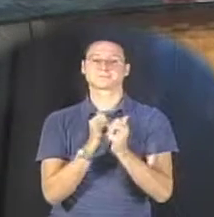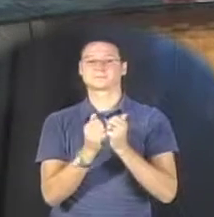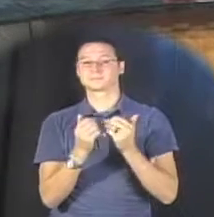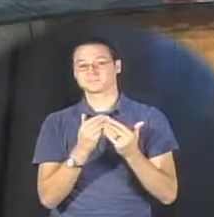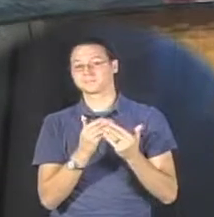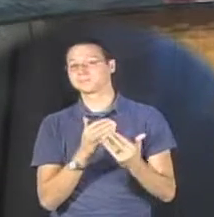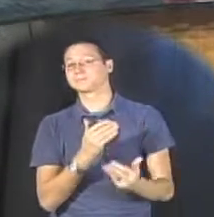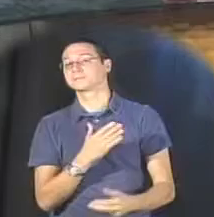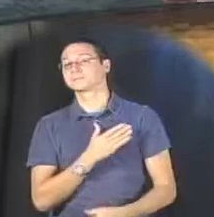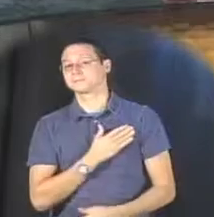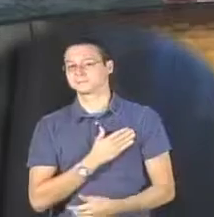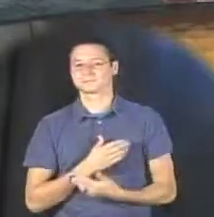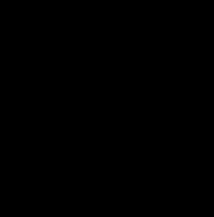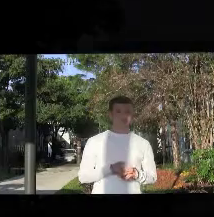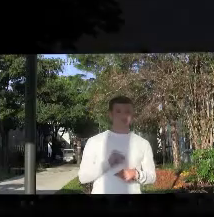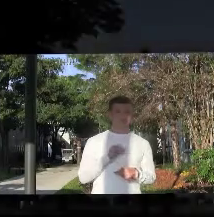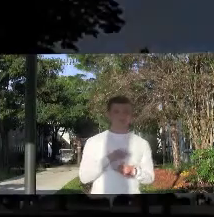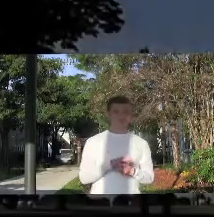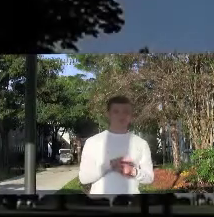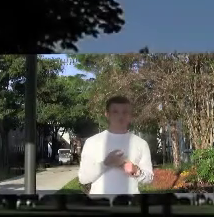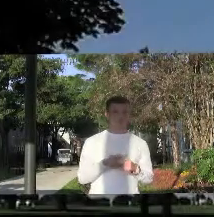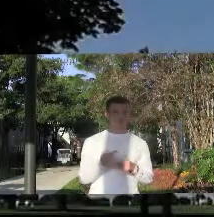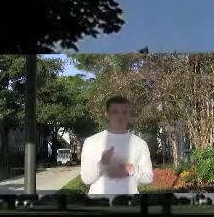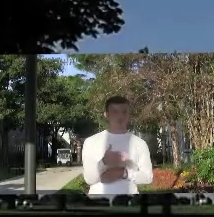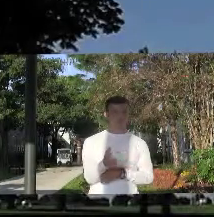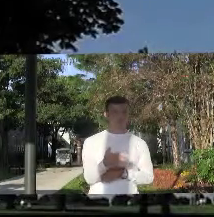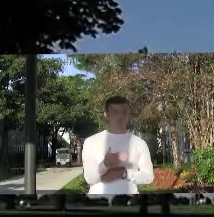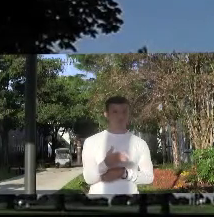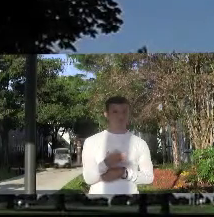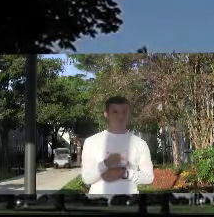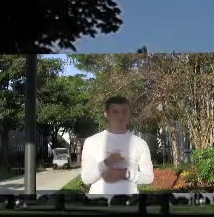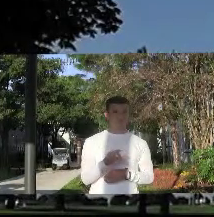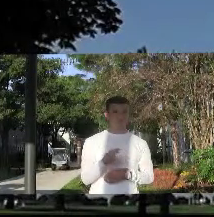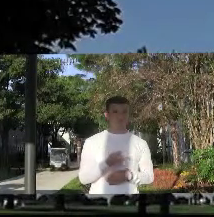and more coming up after the pledge. Please rise for the pledge.